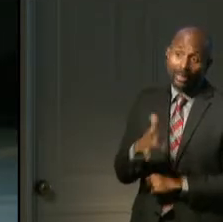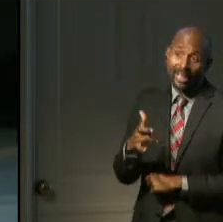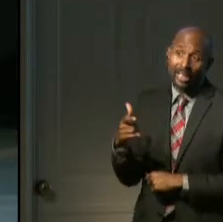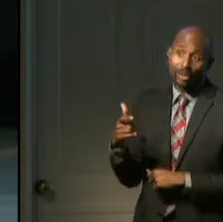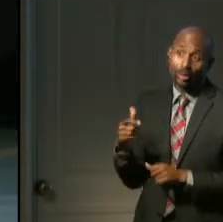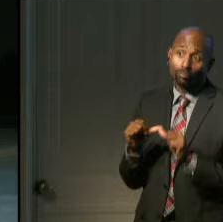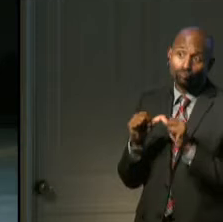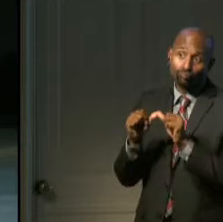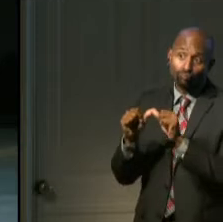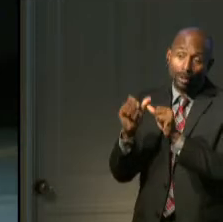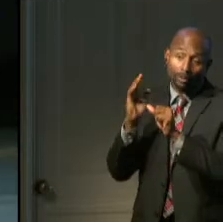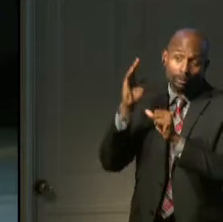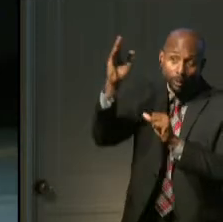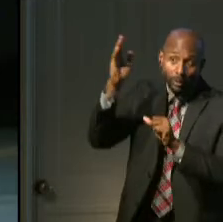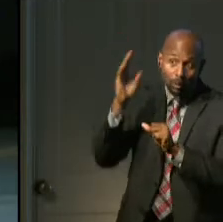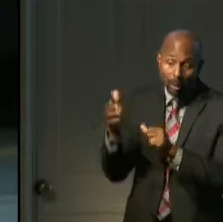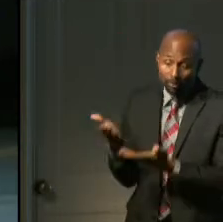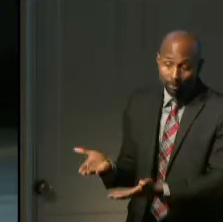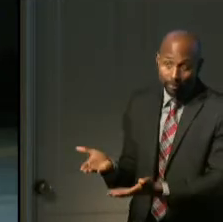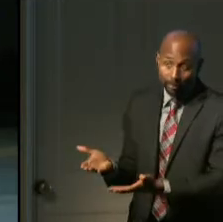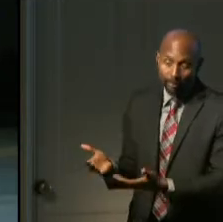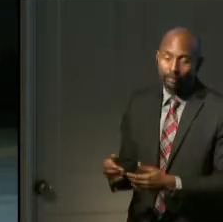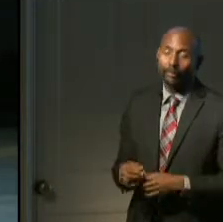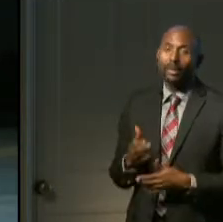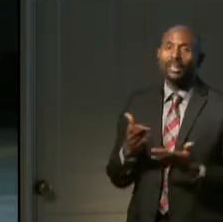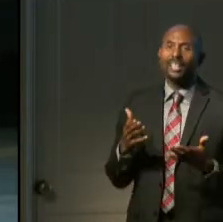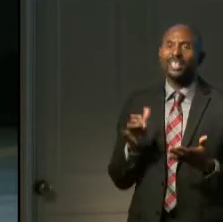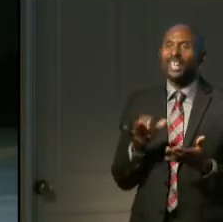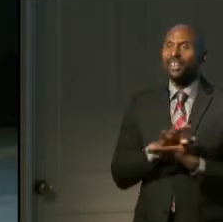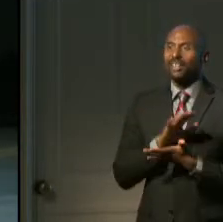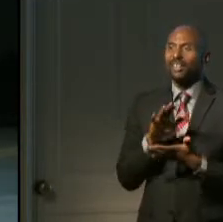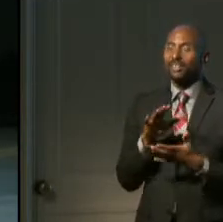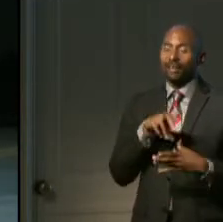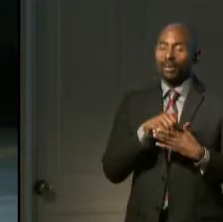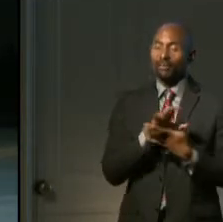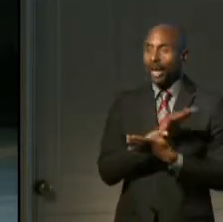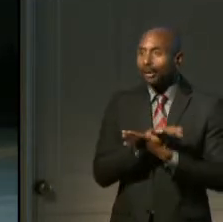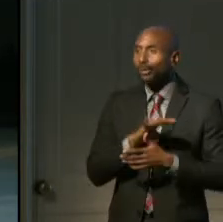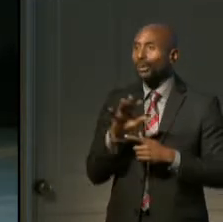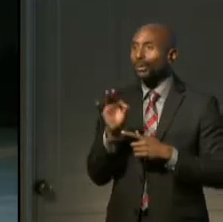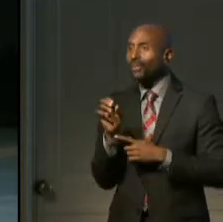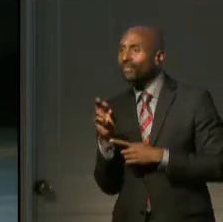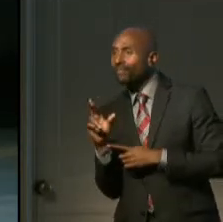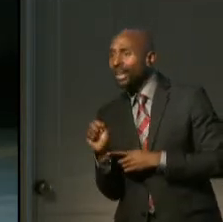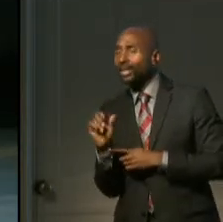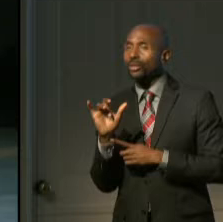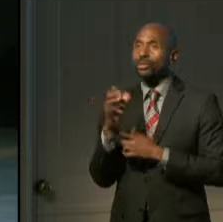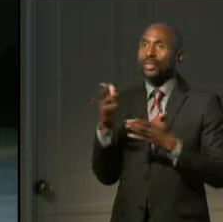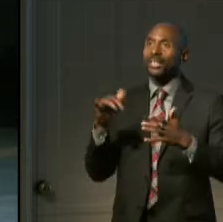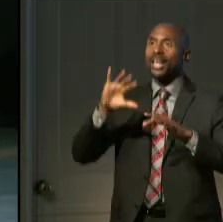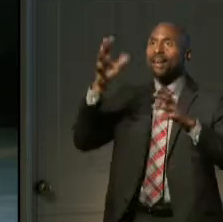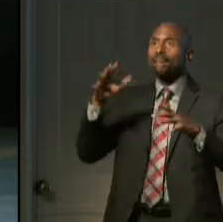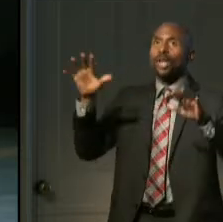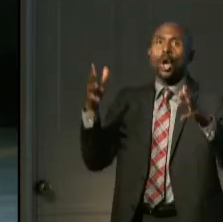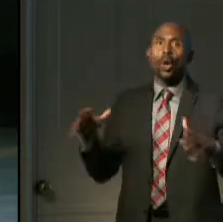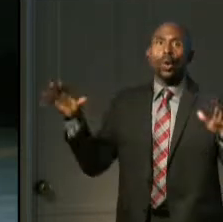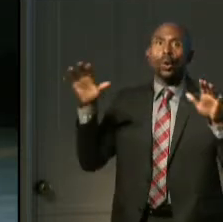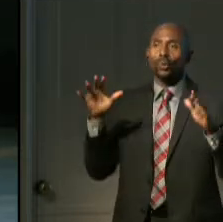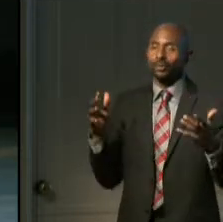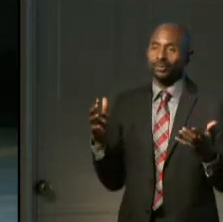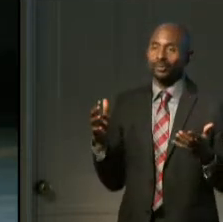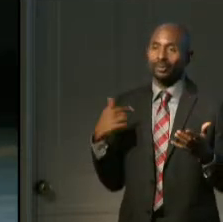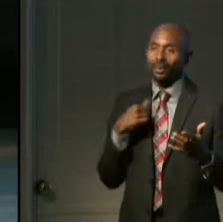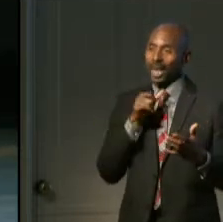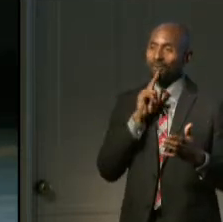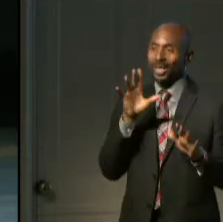the things that involve paper and feathers and float around in the air, frillier things, like we're not